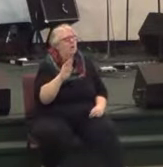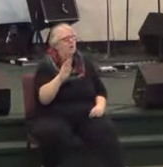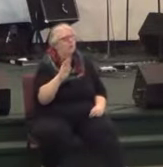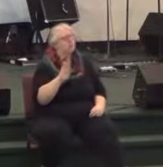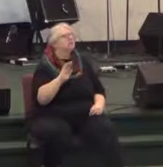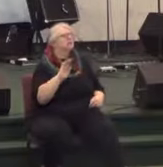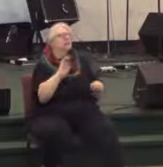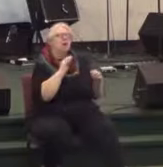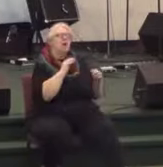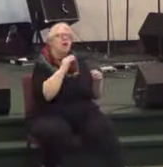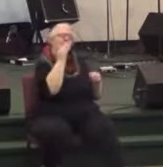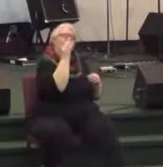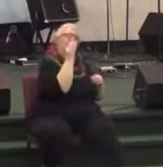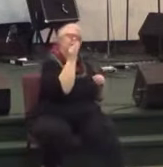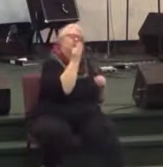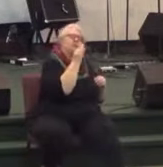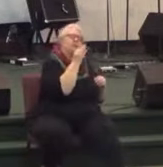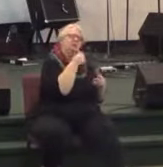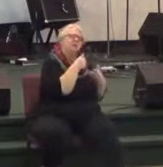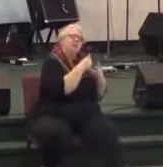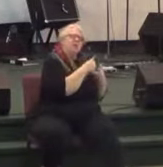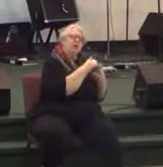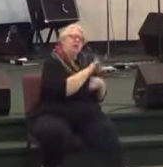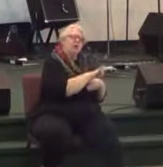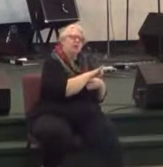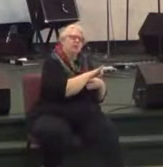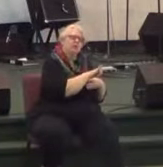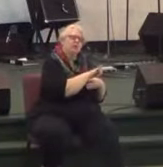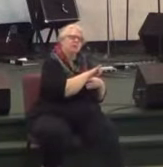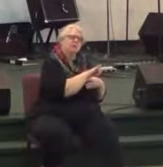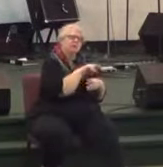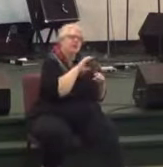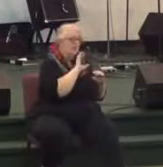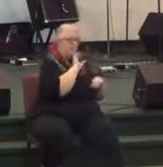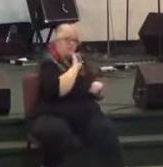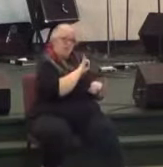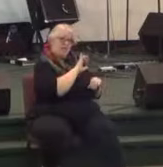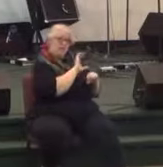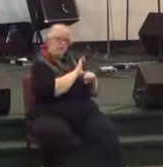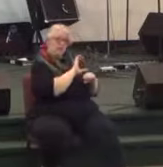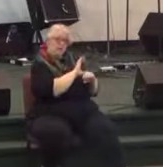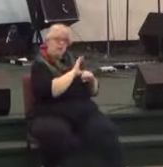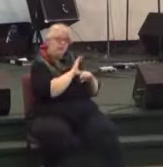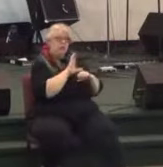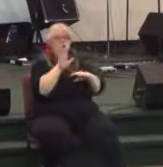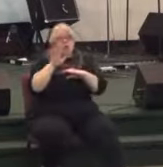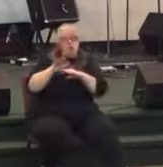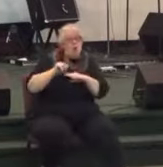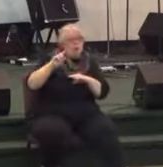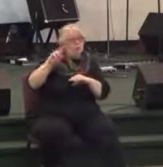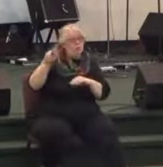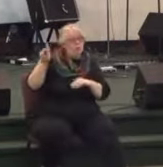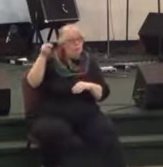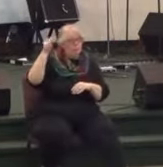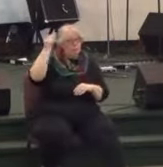on fire that they sent for Barnabas to minister to them and be their shepherd. And